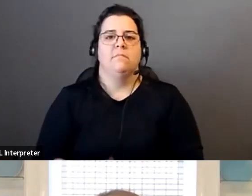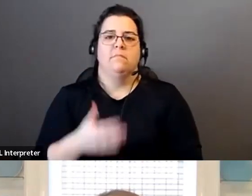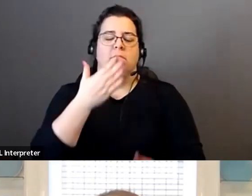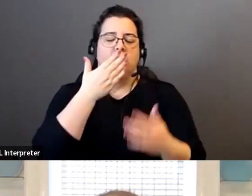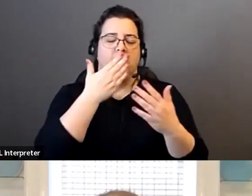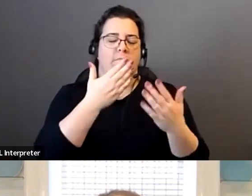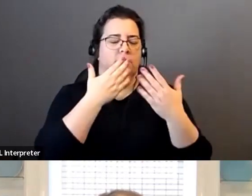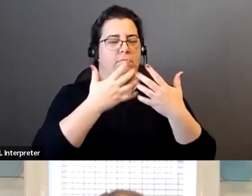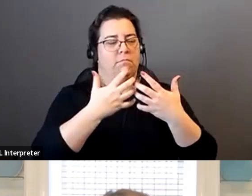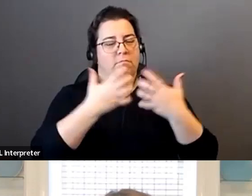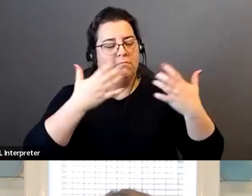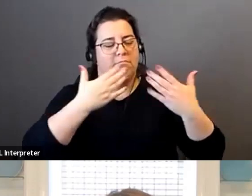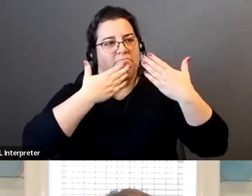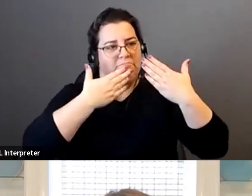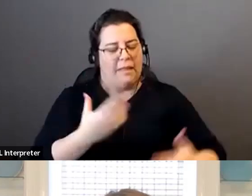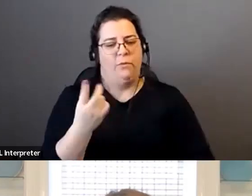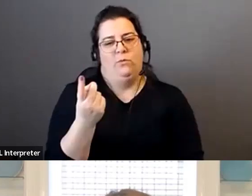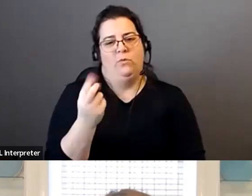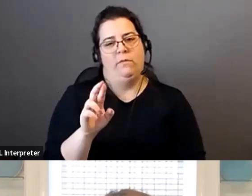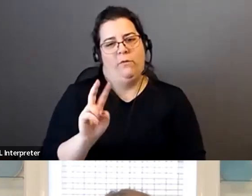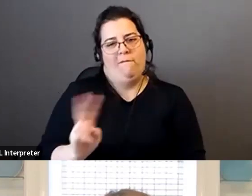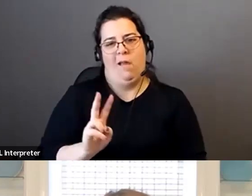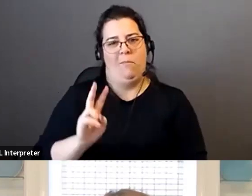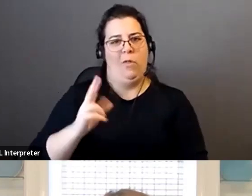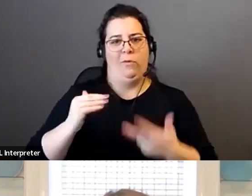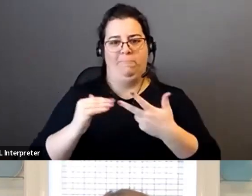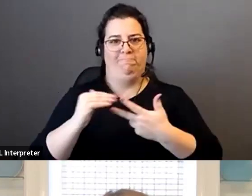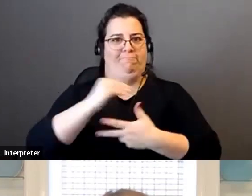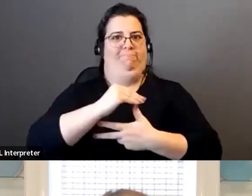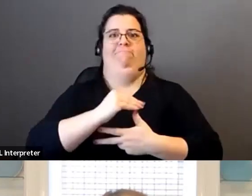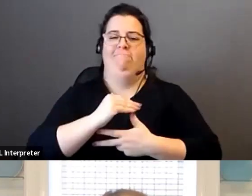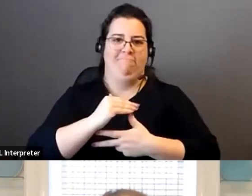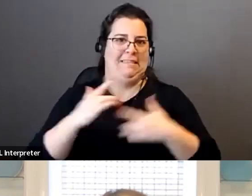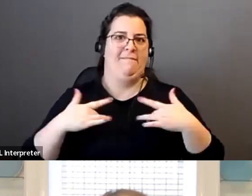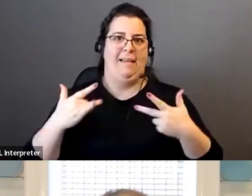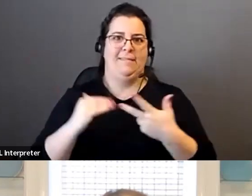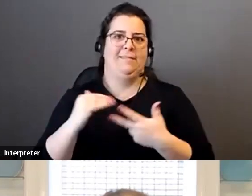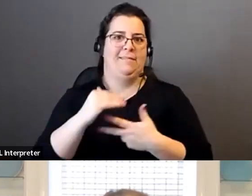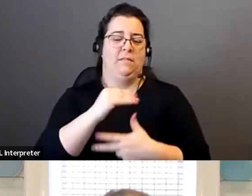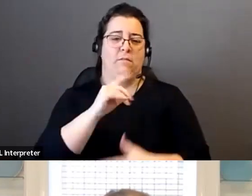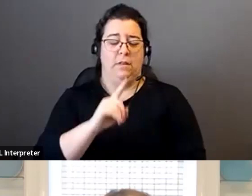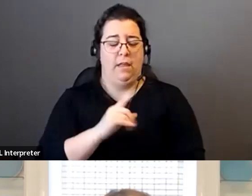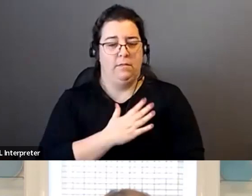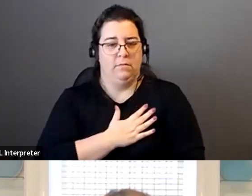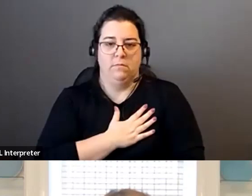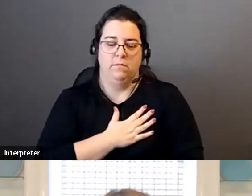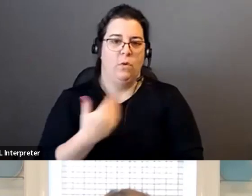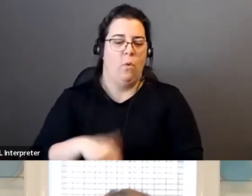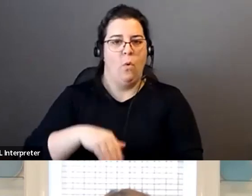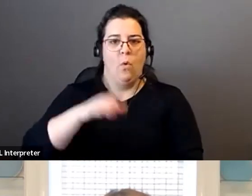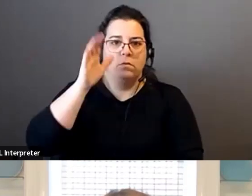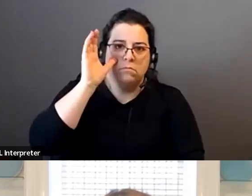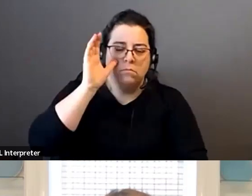last couple weeks for the 3 sessions we've had. This has been such a privilege for us to learn from you and be able to engage with you.